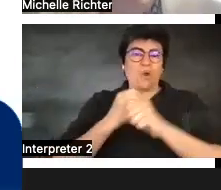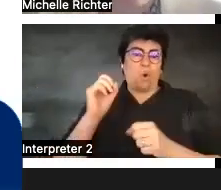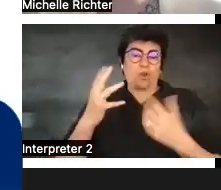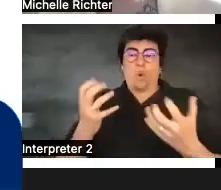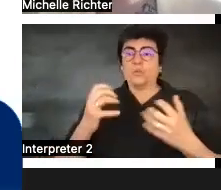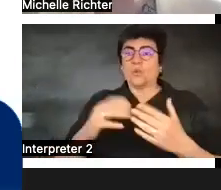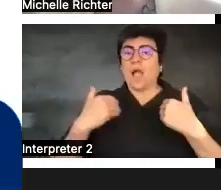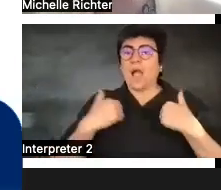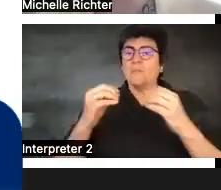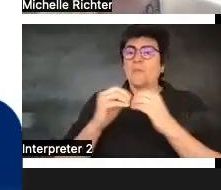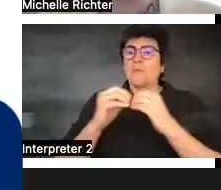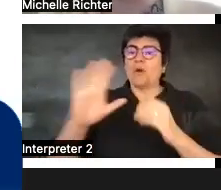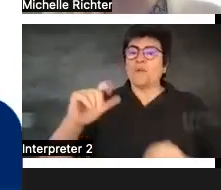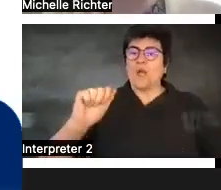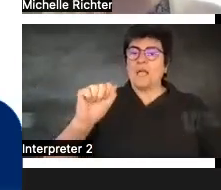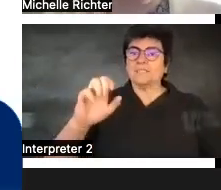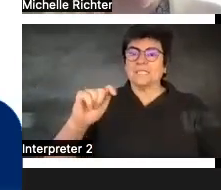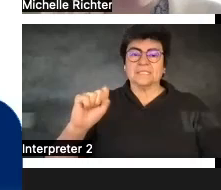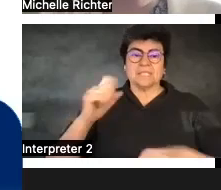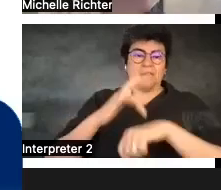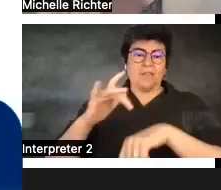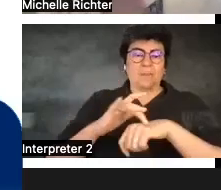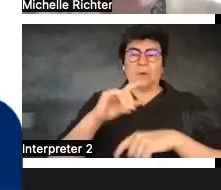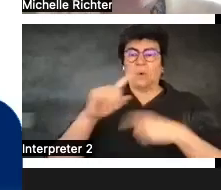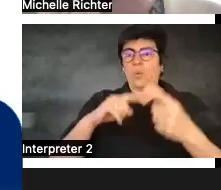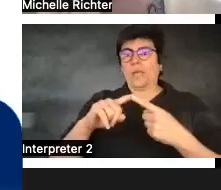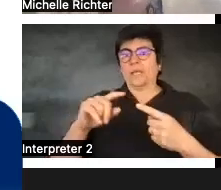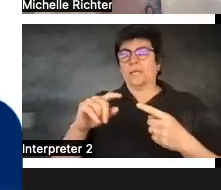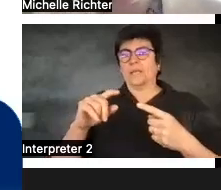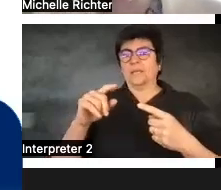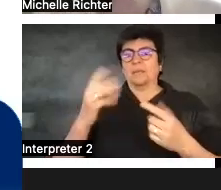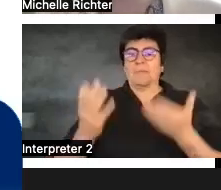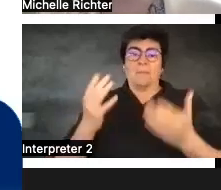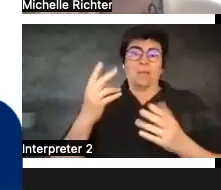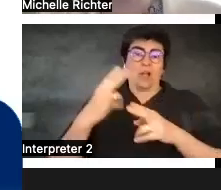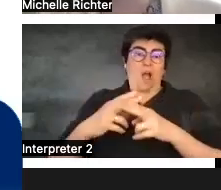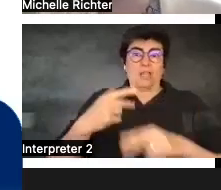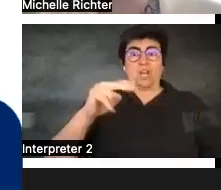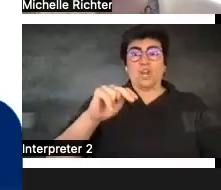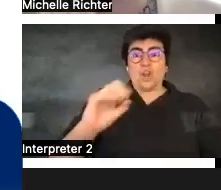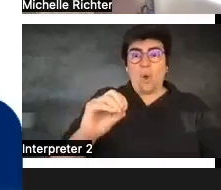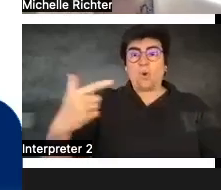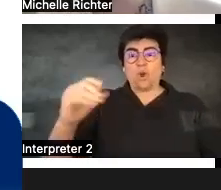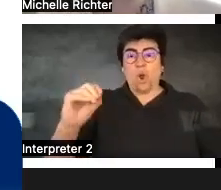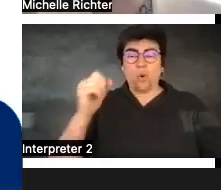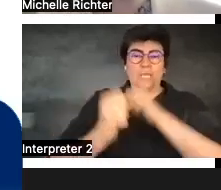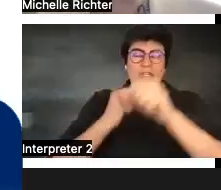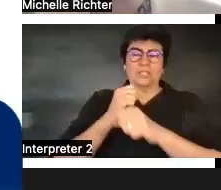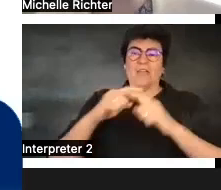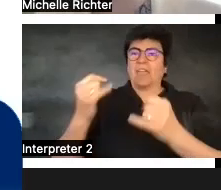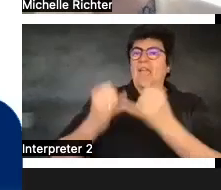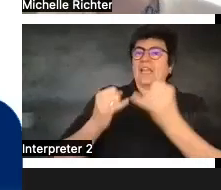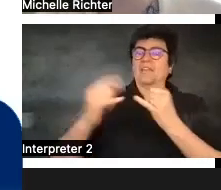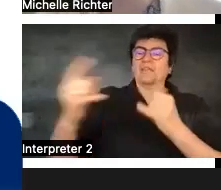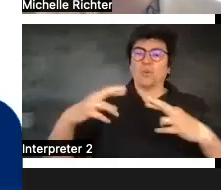of your assets available in what some may call your no-go years towards the end of your retirement, when you might need